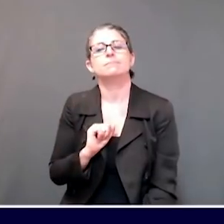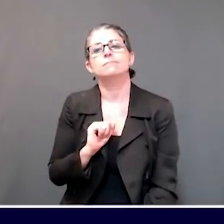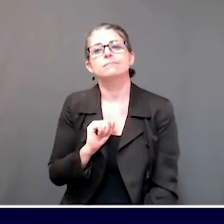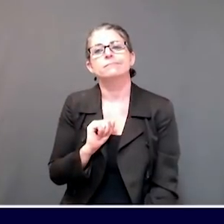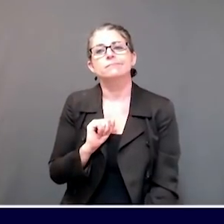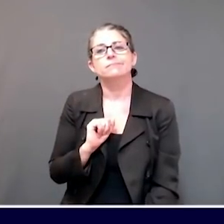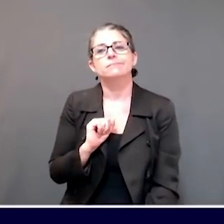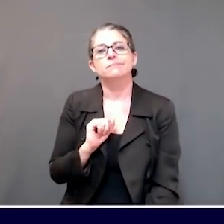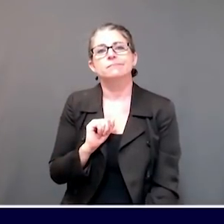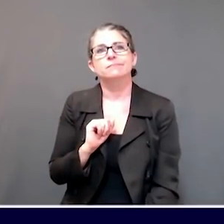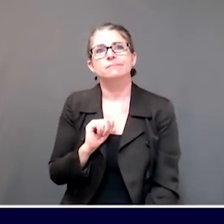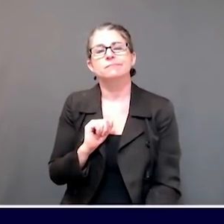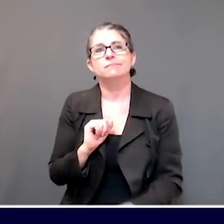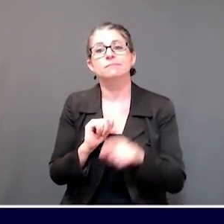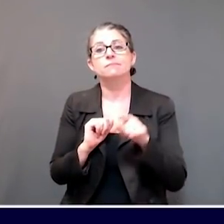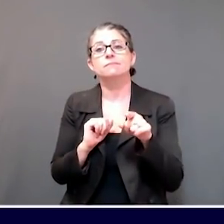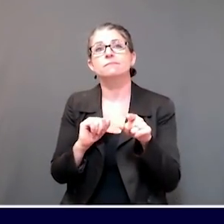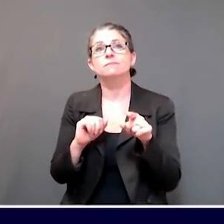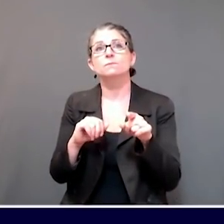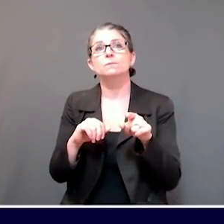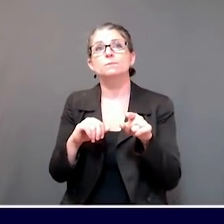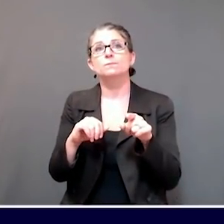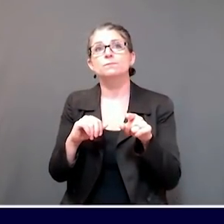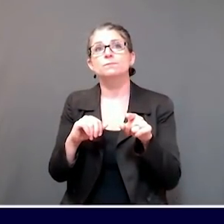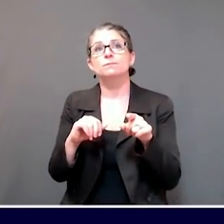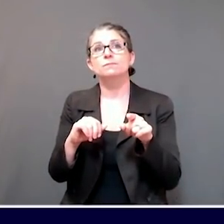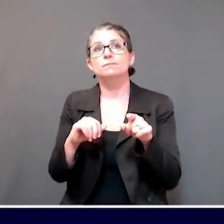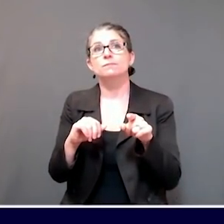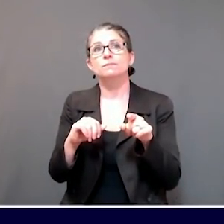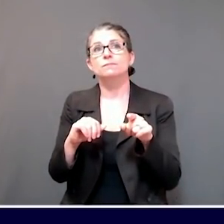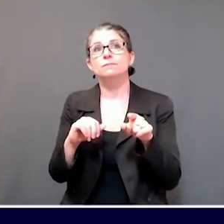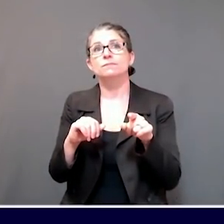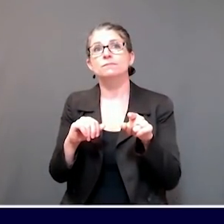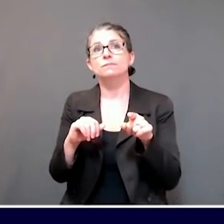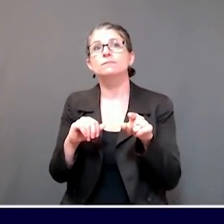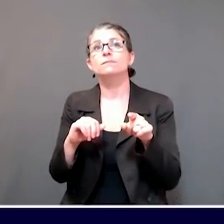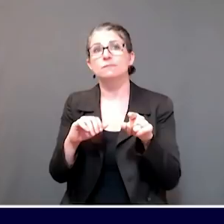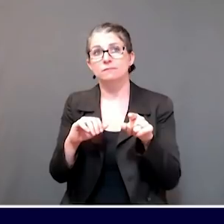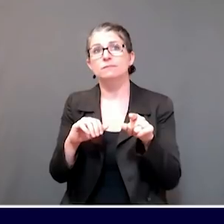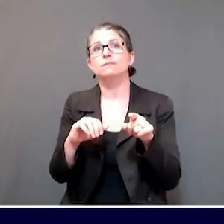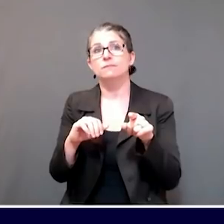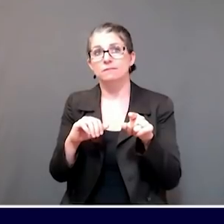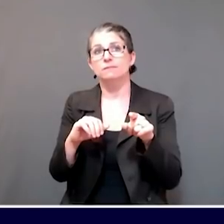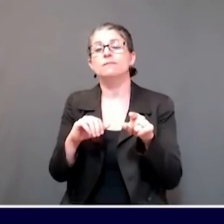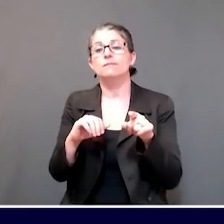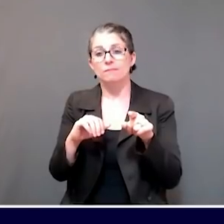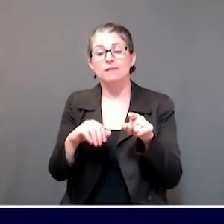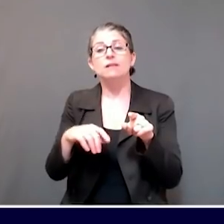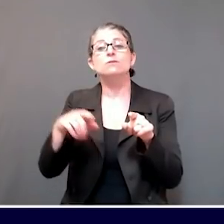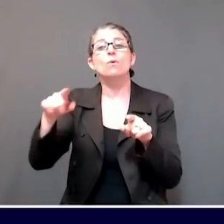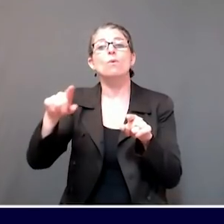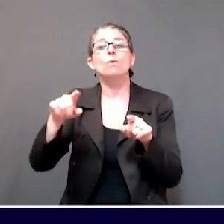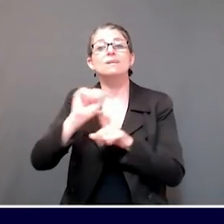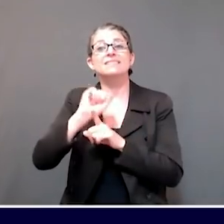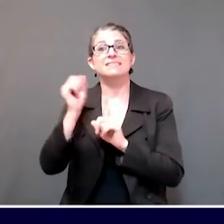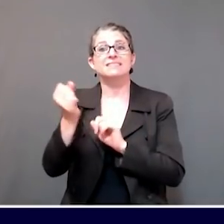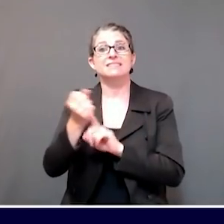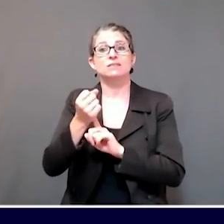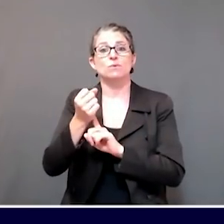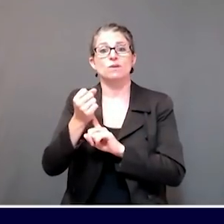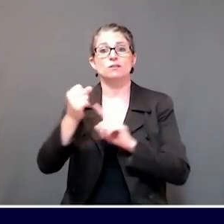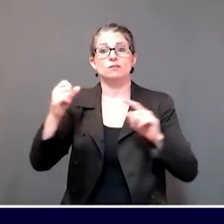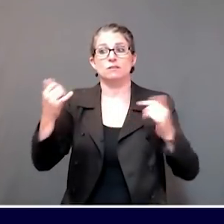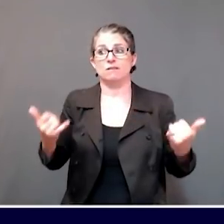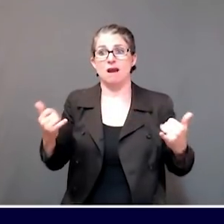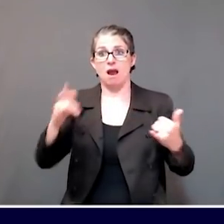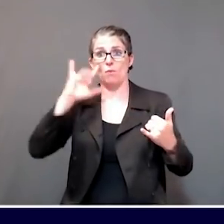I'd like to turn next for a quick update on where things stand with our testing activity. First, I'd like to talk about the